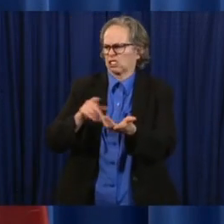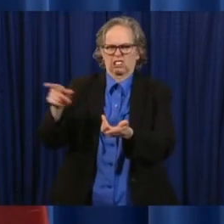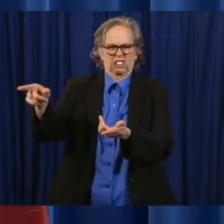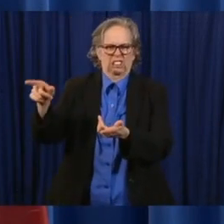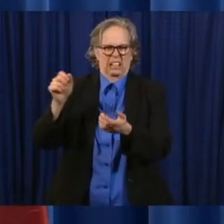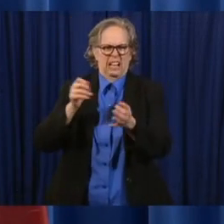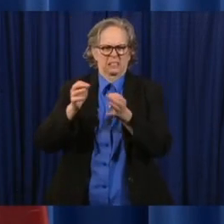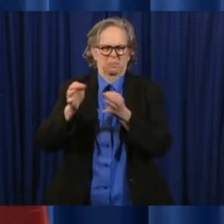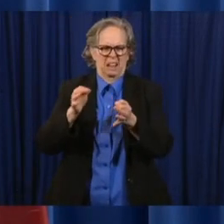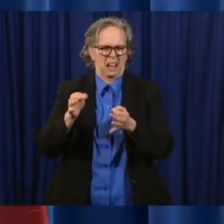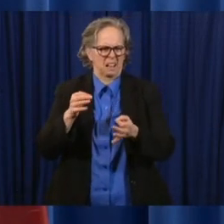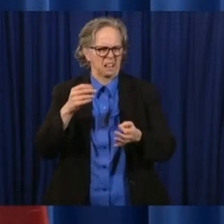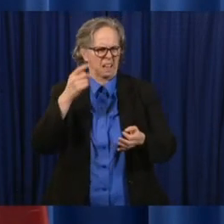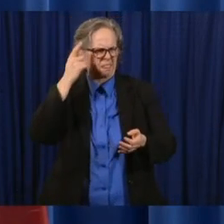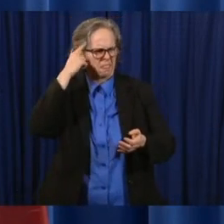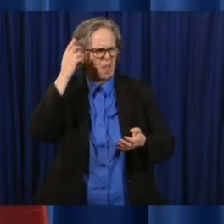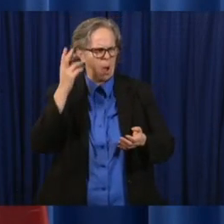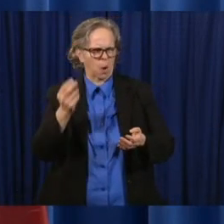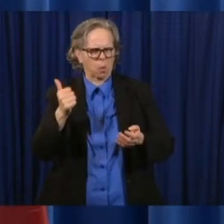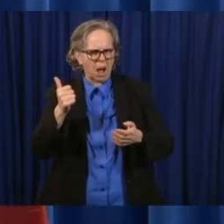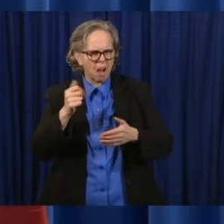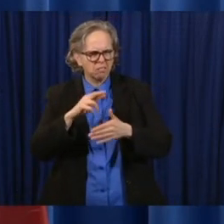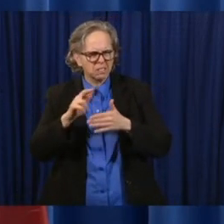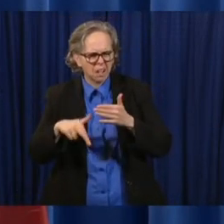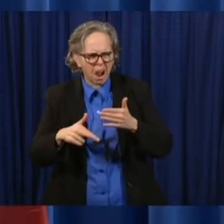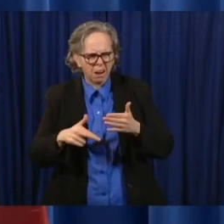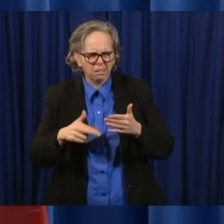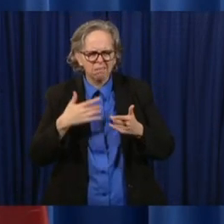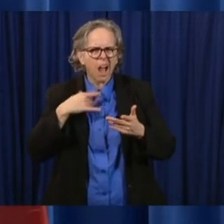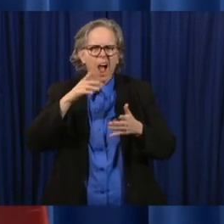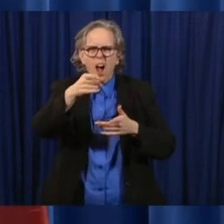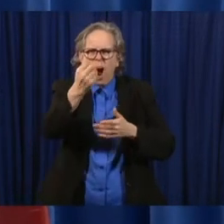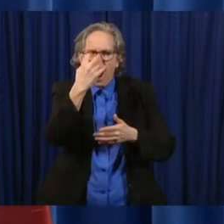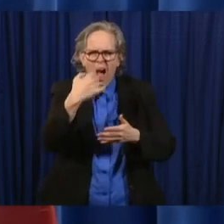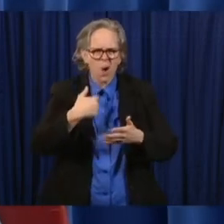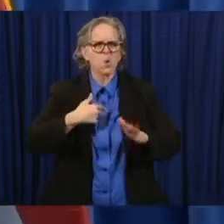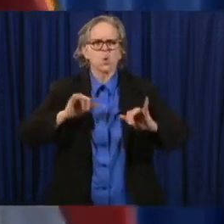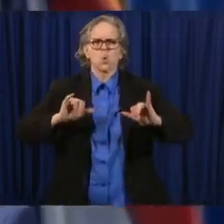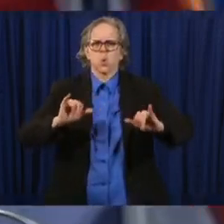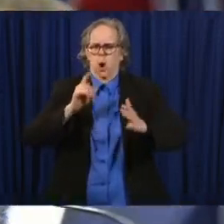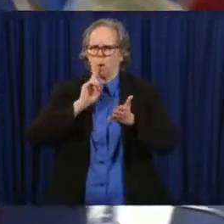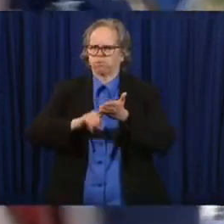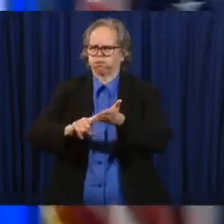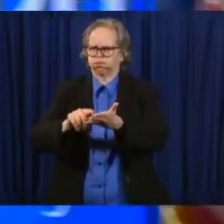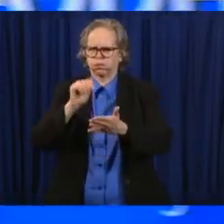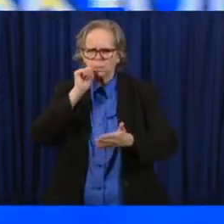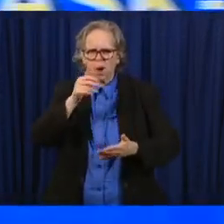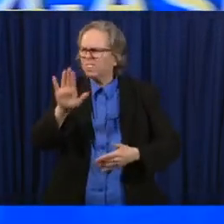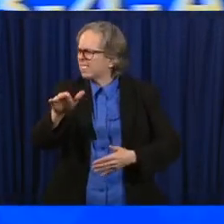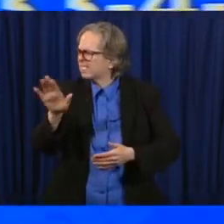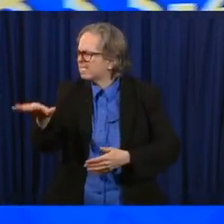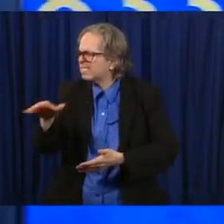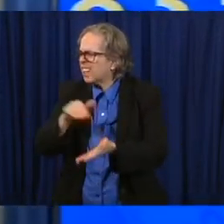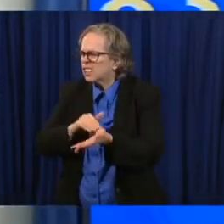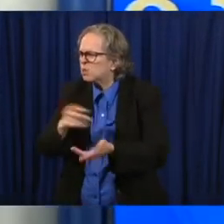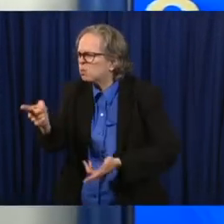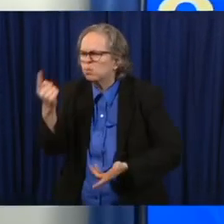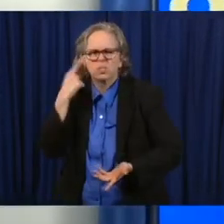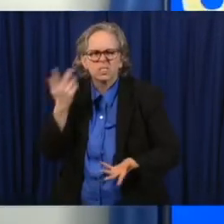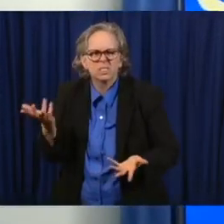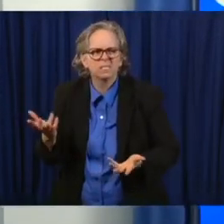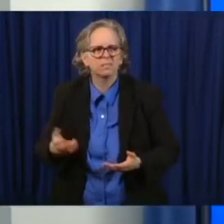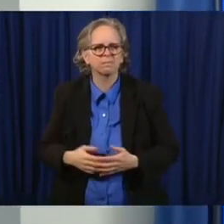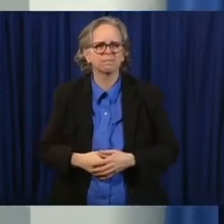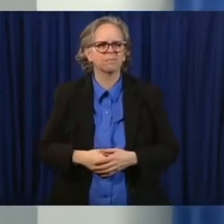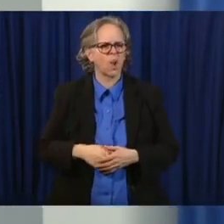certainly find out, and I will report back tomorrow. Dr. Acton, you have anything to add to that? I'm sorry, sir, I don't have any,